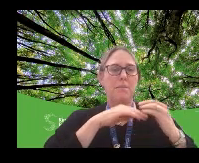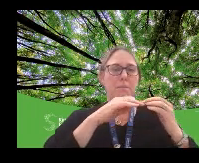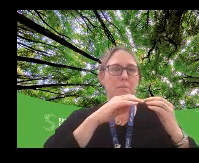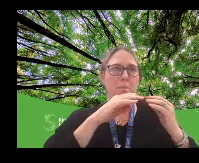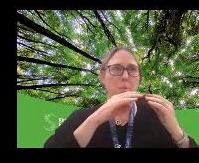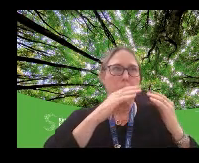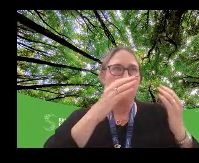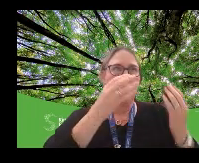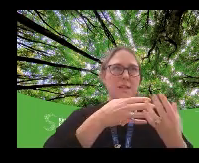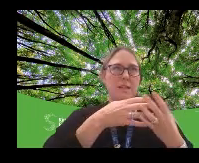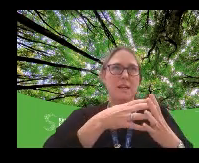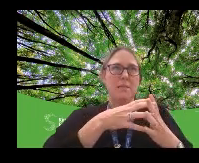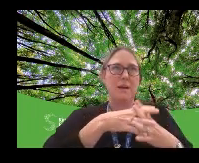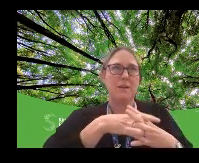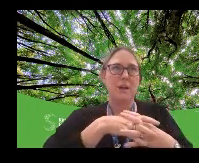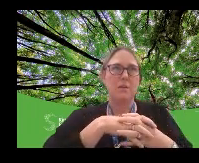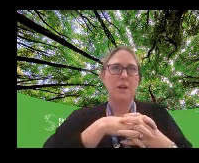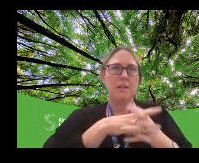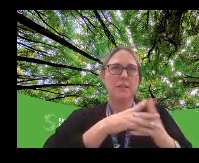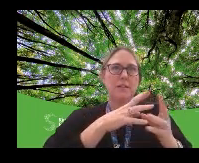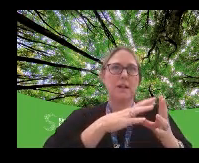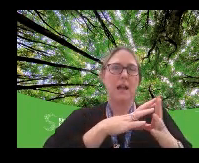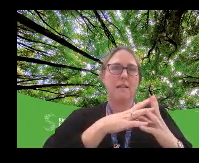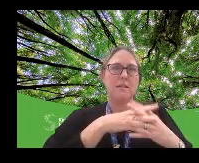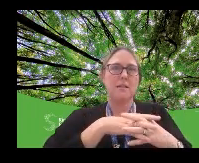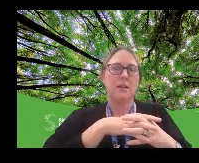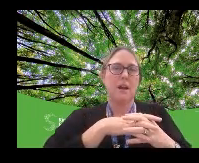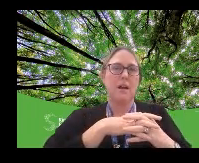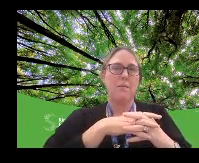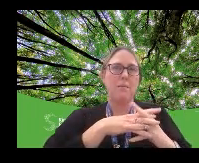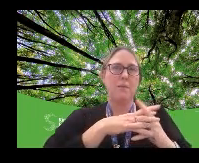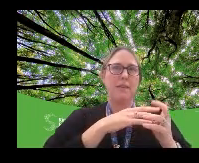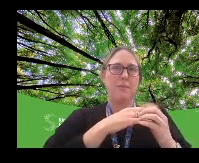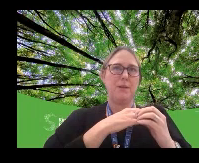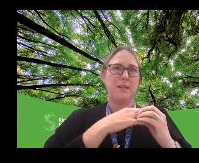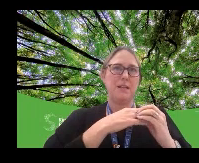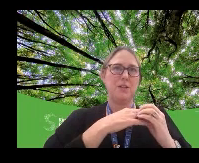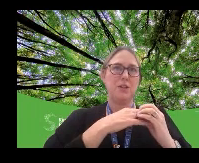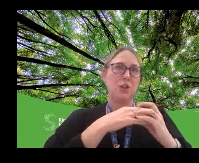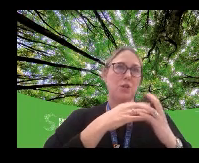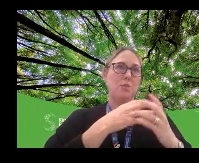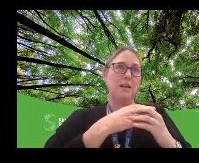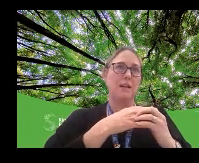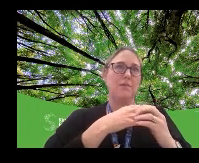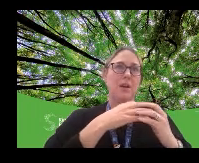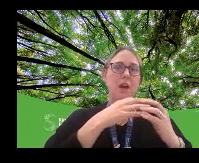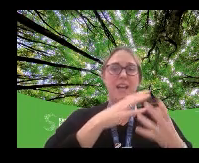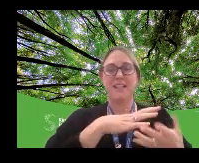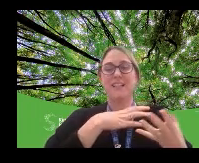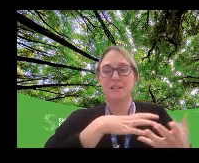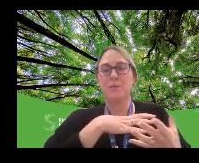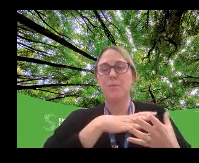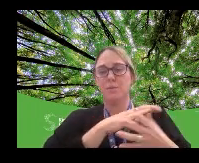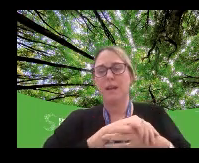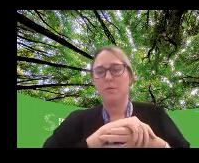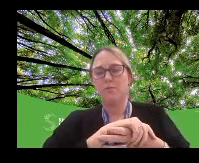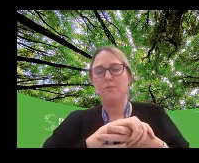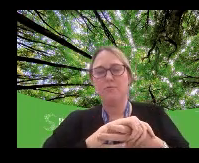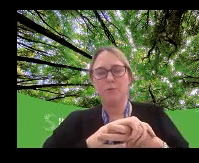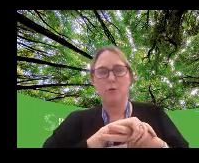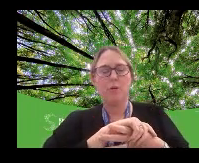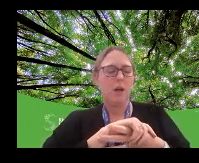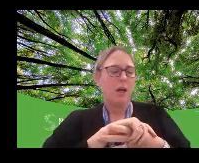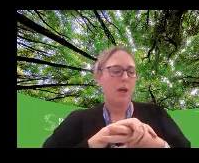place. What is it about the young person and their presentation that you believe an assessment